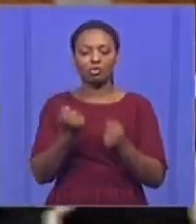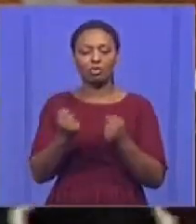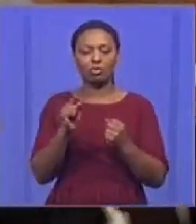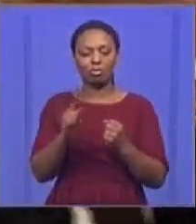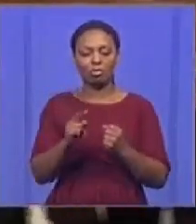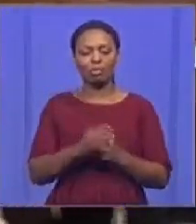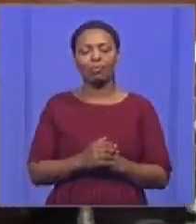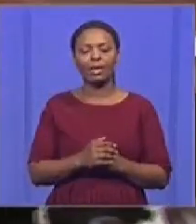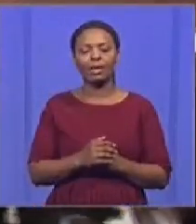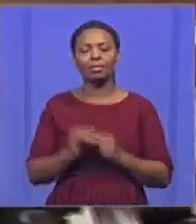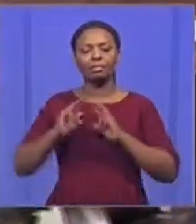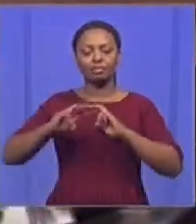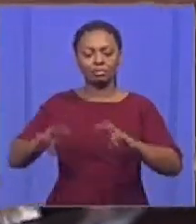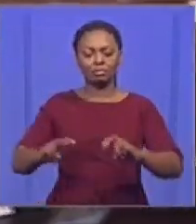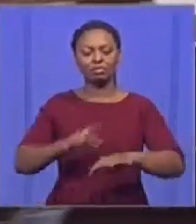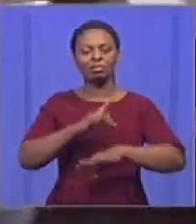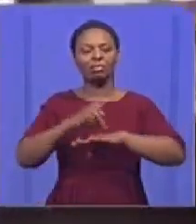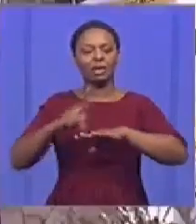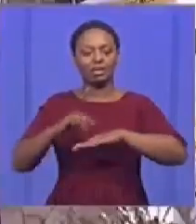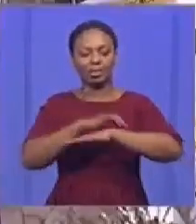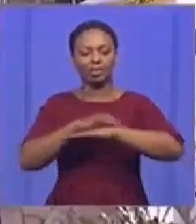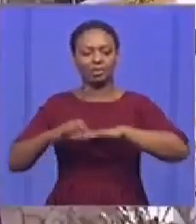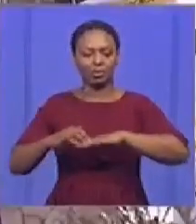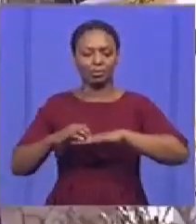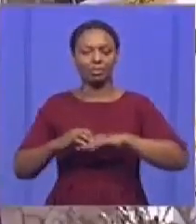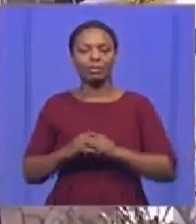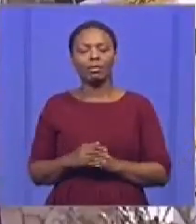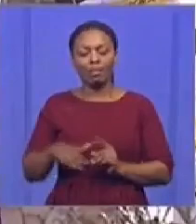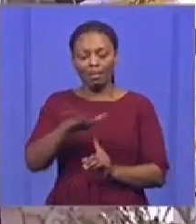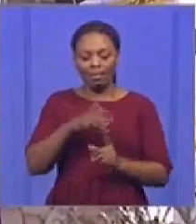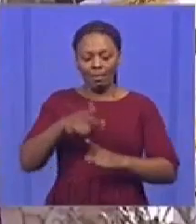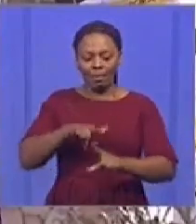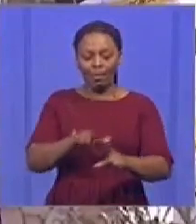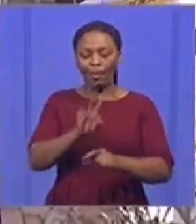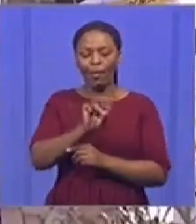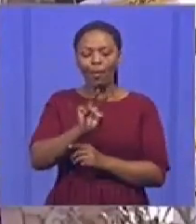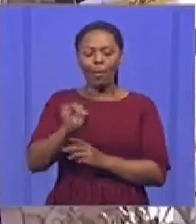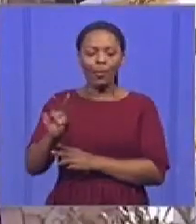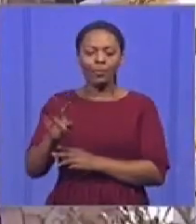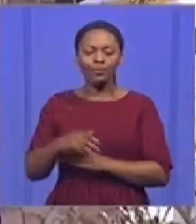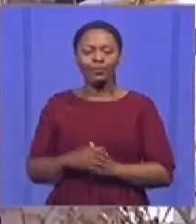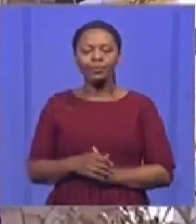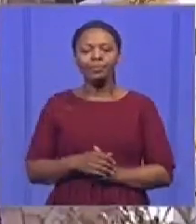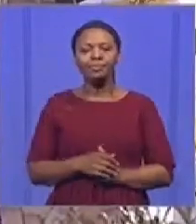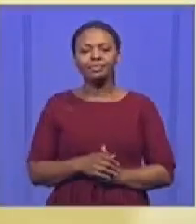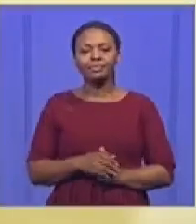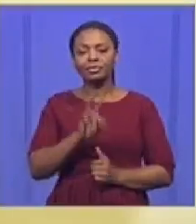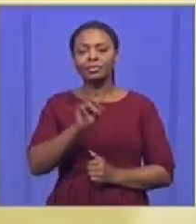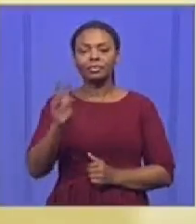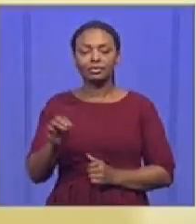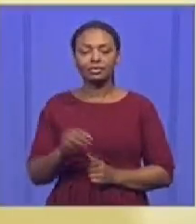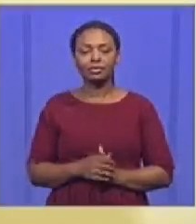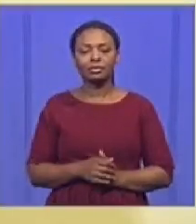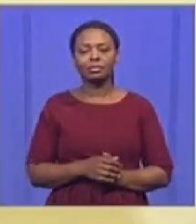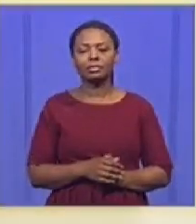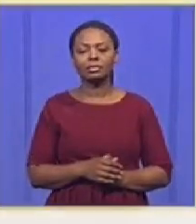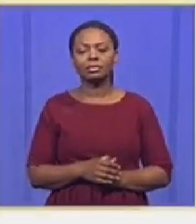pegelo ya dipatlisiso tse di ka morero wa Phalaphala kwa polaseng ya gagwe kwa Limpopo ka 2020. That